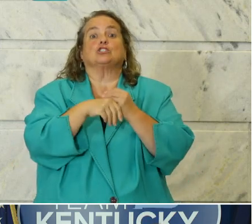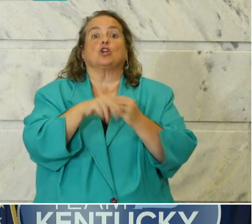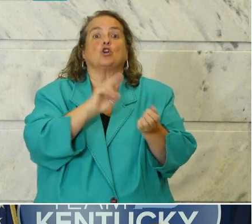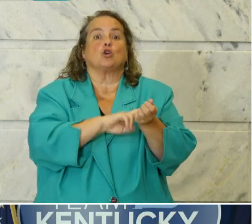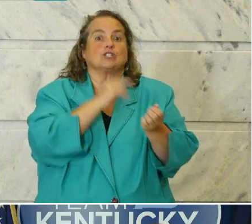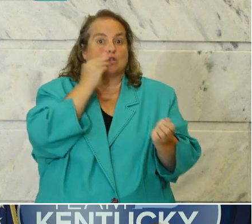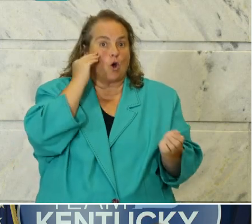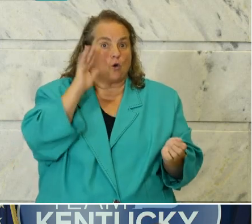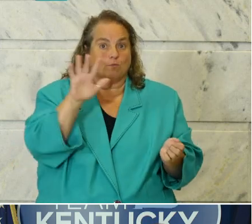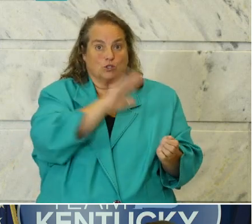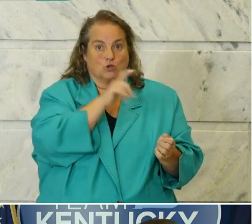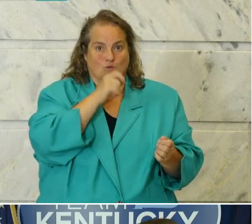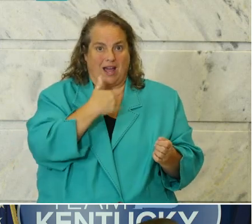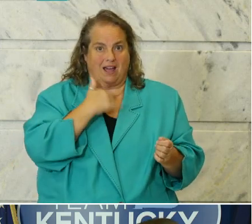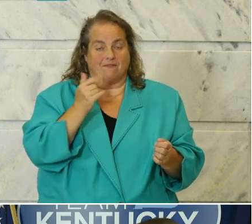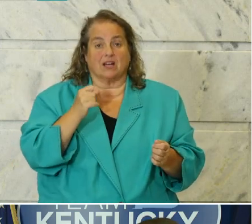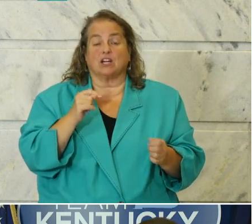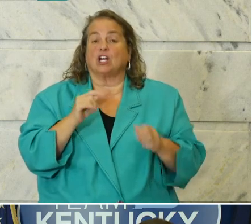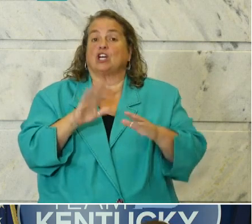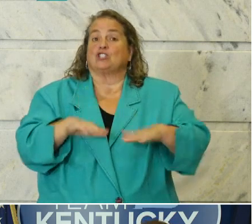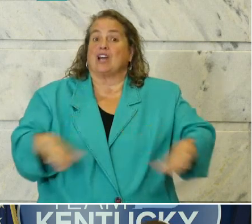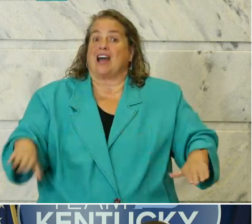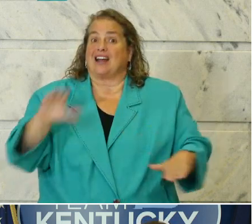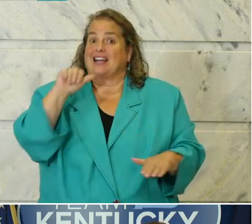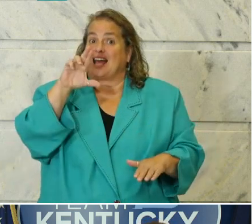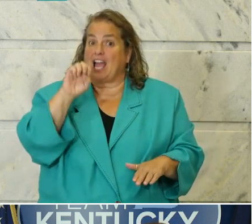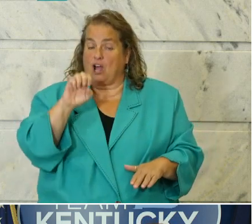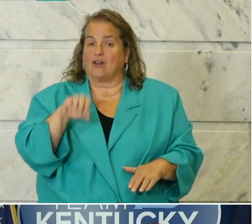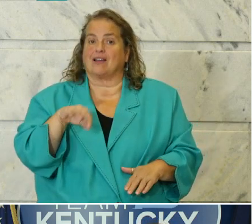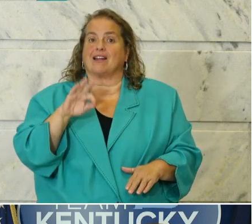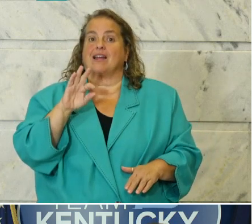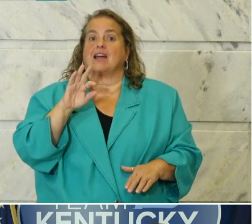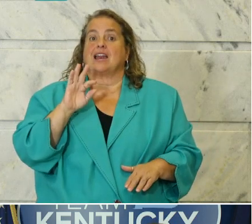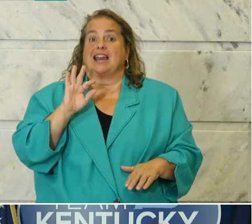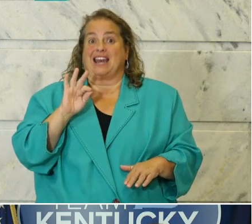care facilities. 9 new facilities with at least 1 COVID